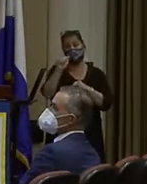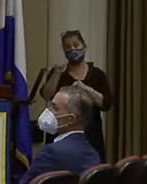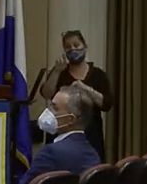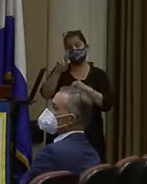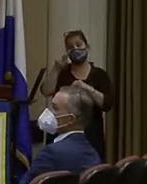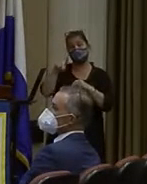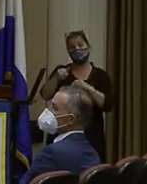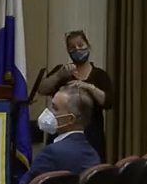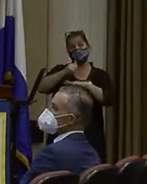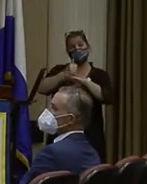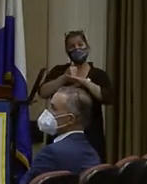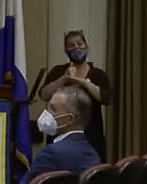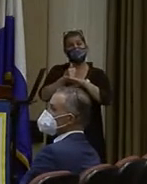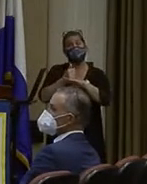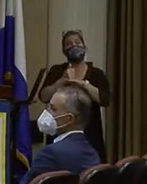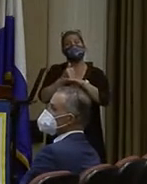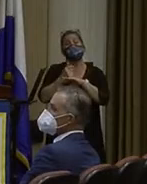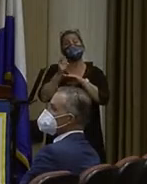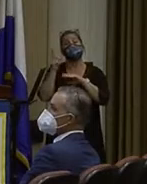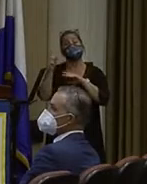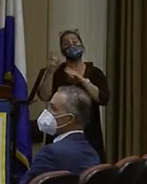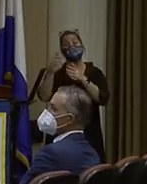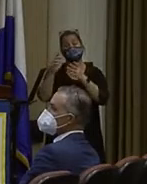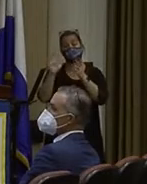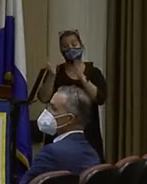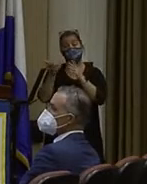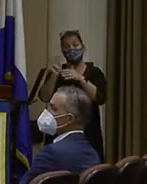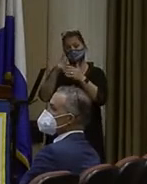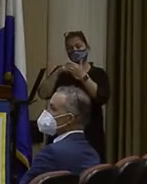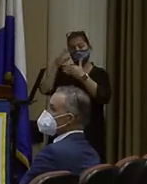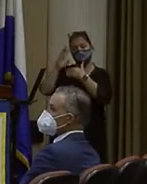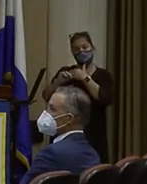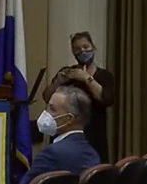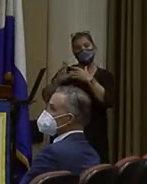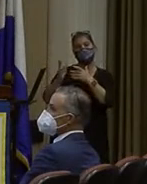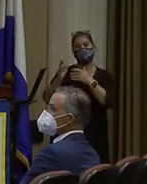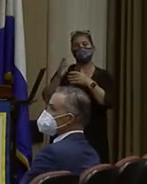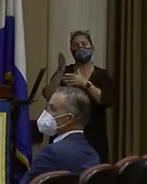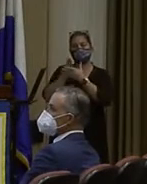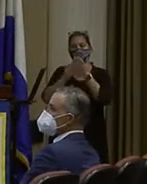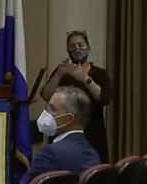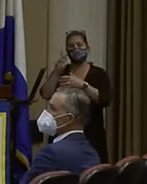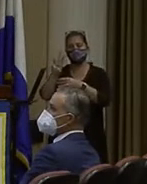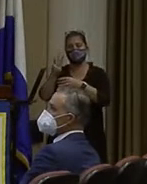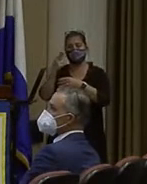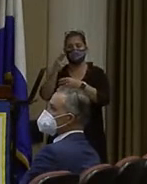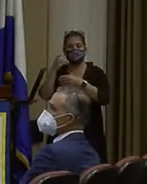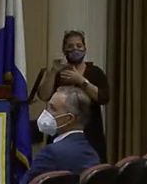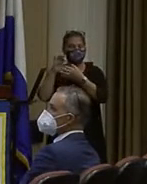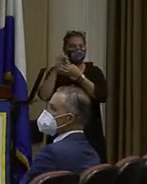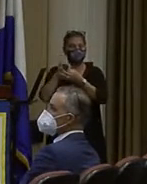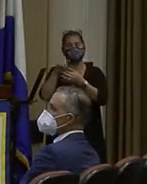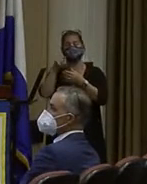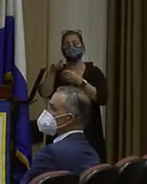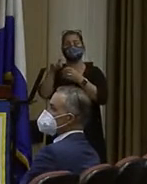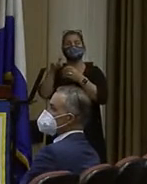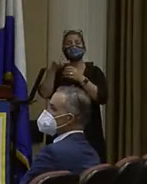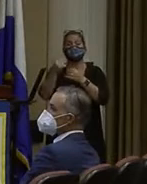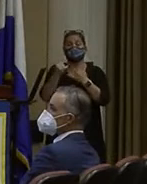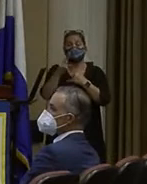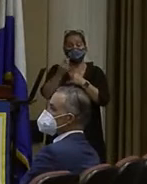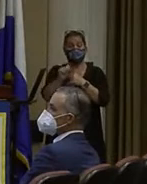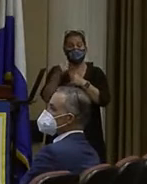was established in April 2012 as an independent affiliate of the WHO Global Network. In the United States, there are